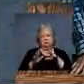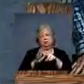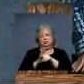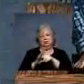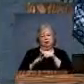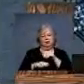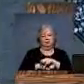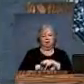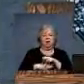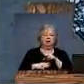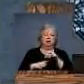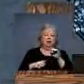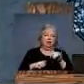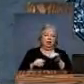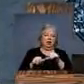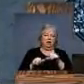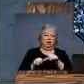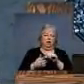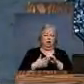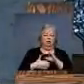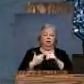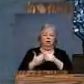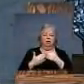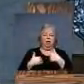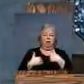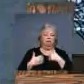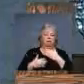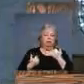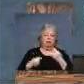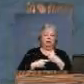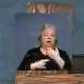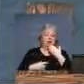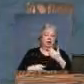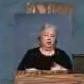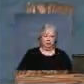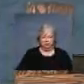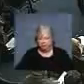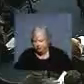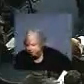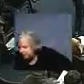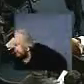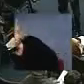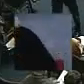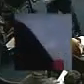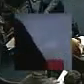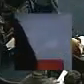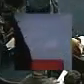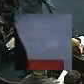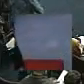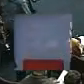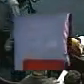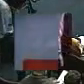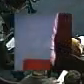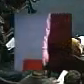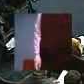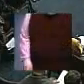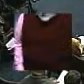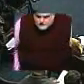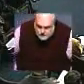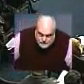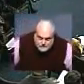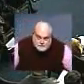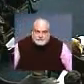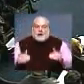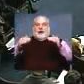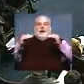there. So that is all I have to share today. Thank you. Thank you very much, Mr. Cogbill. The next card